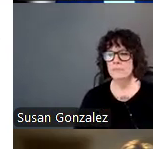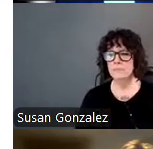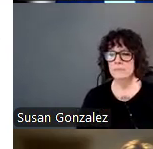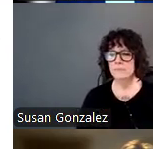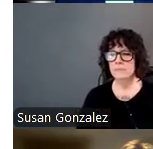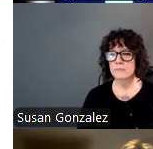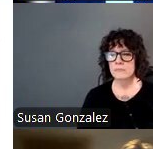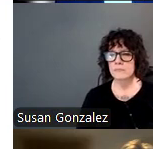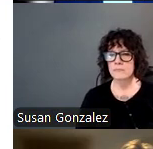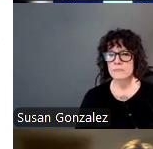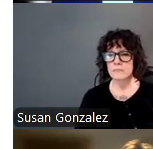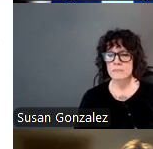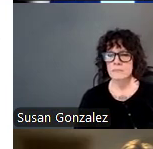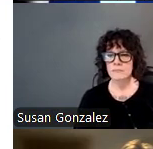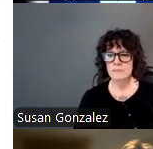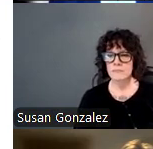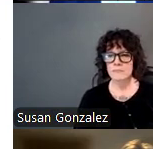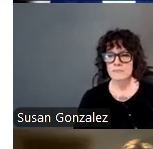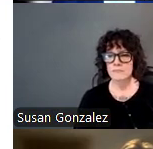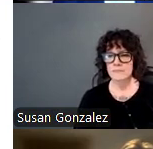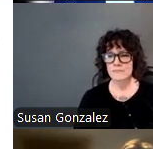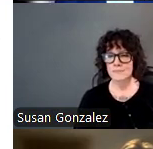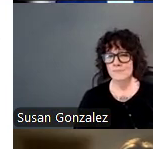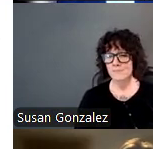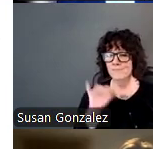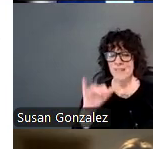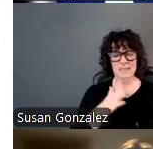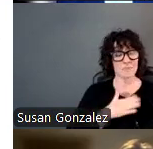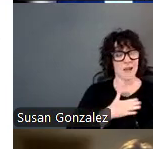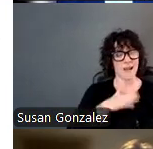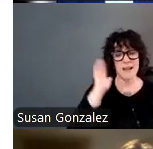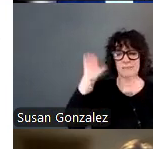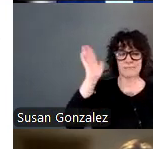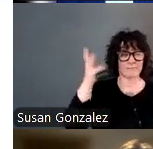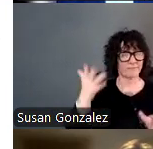But thank you very much. That concludes my presentation, and I'll look forward to questions later in the